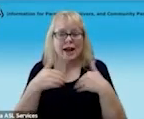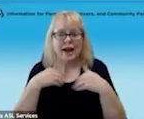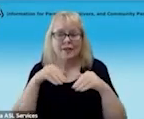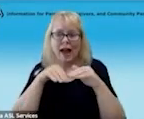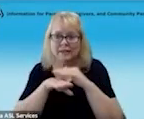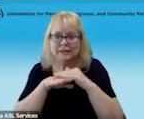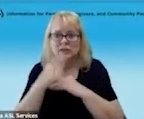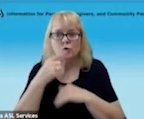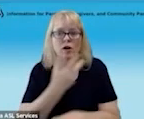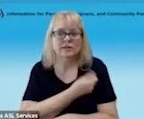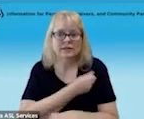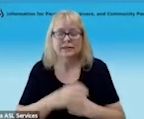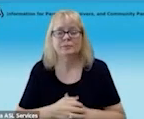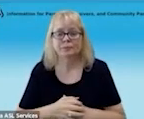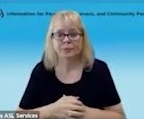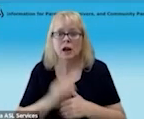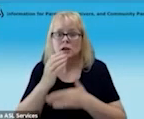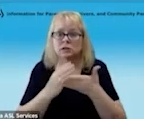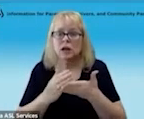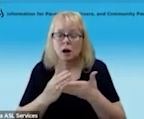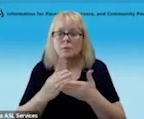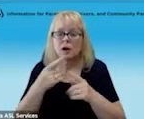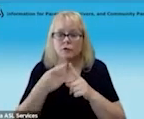system. Next slide, please.